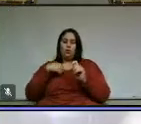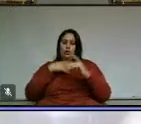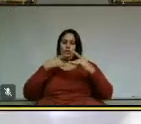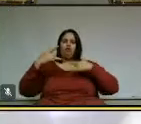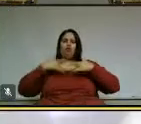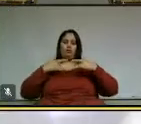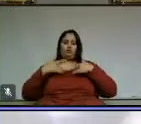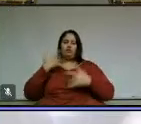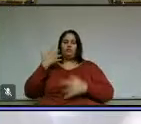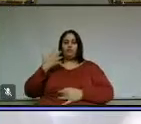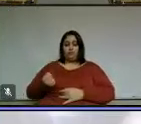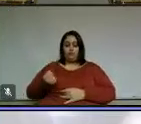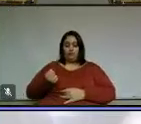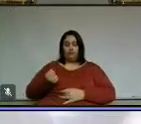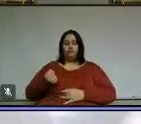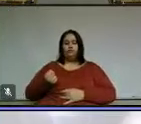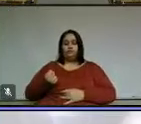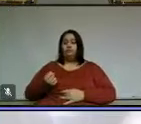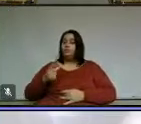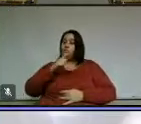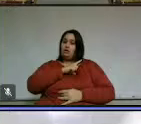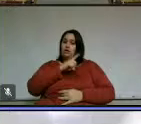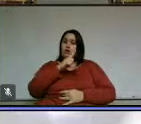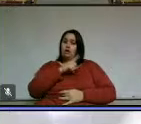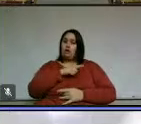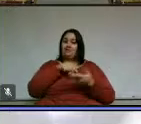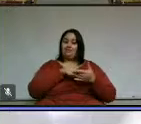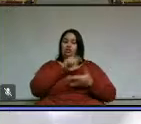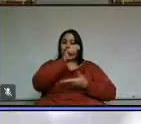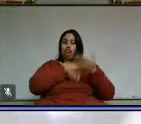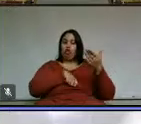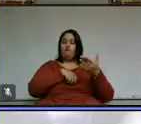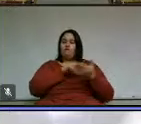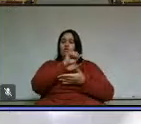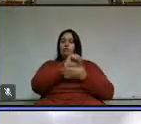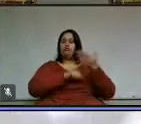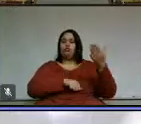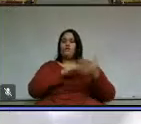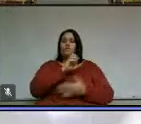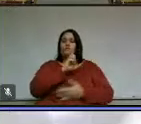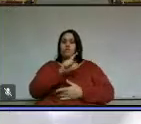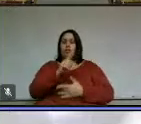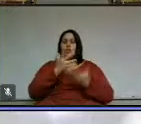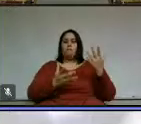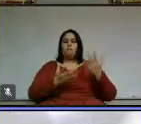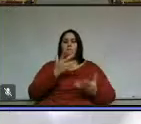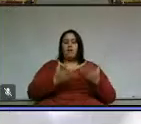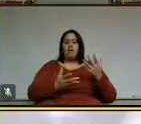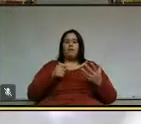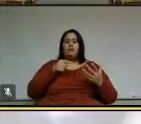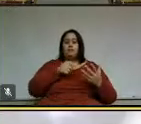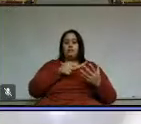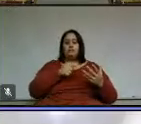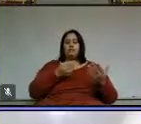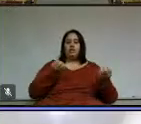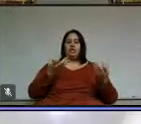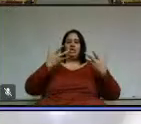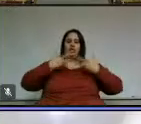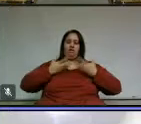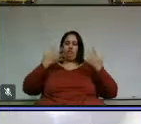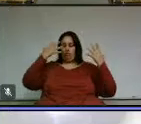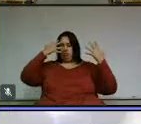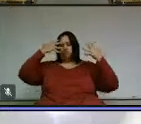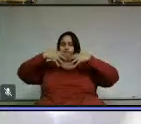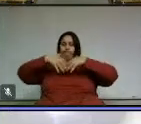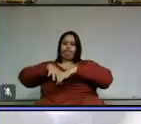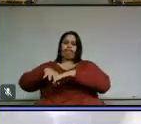concerned that this draft bill could potentially compromise the prerogative of